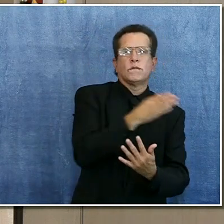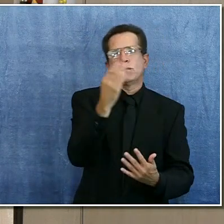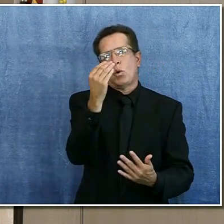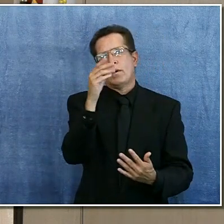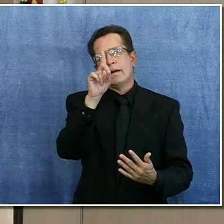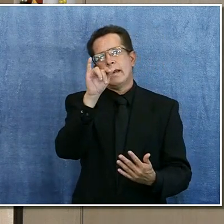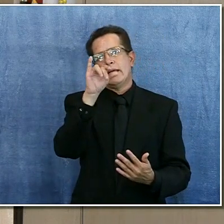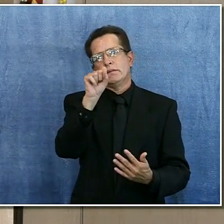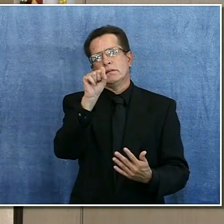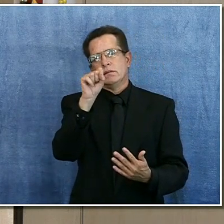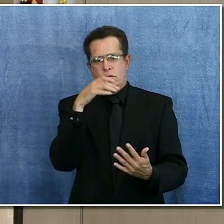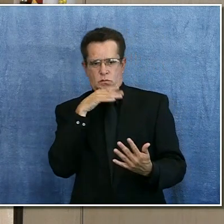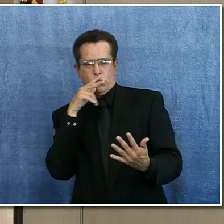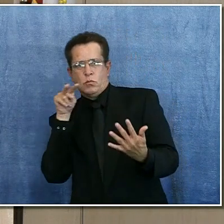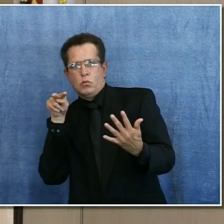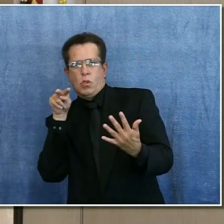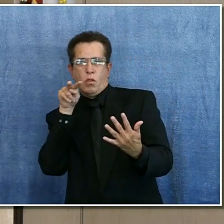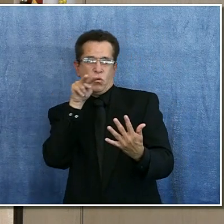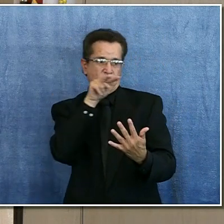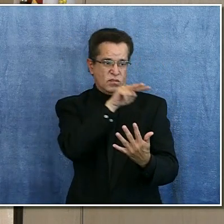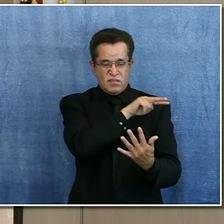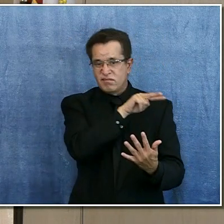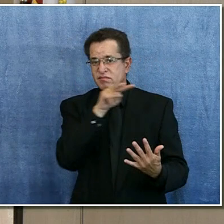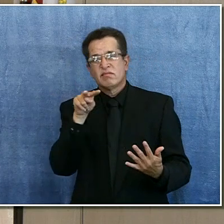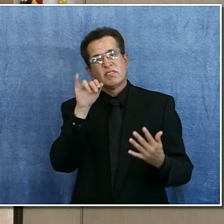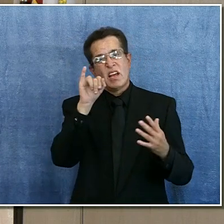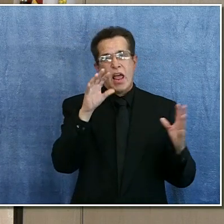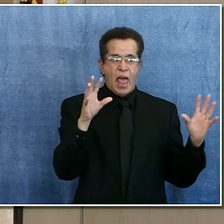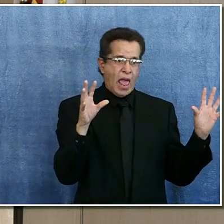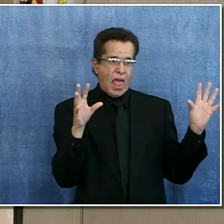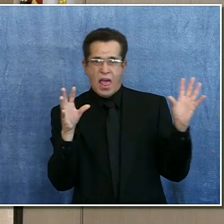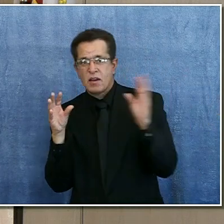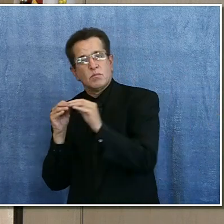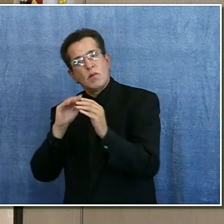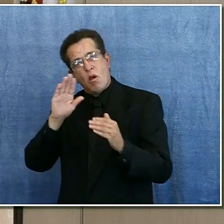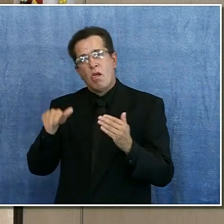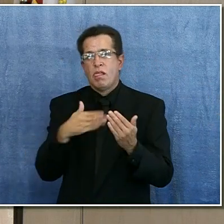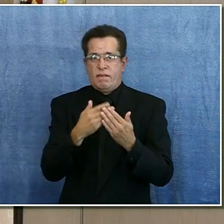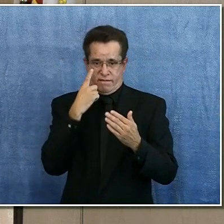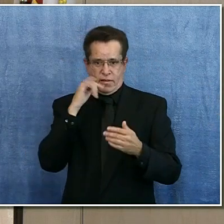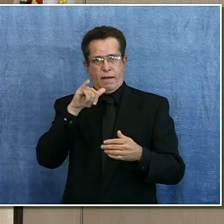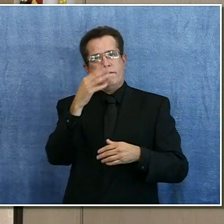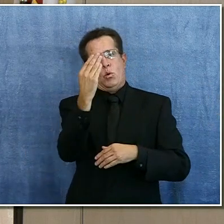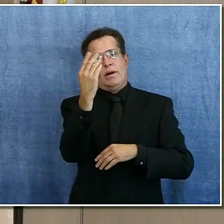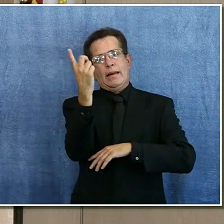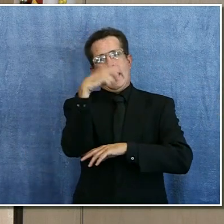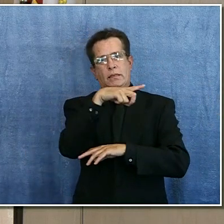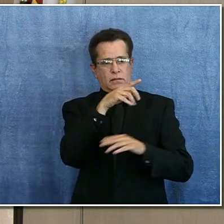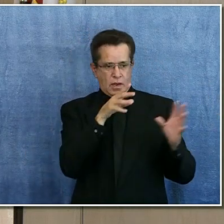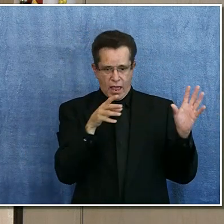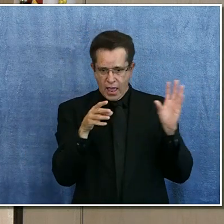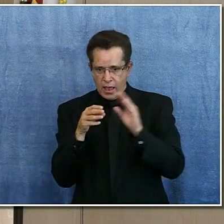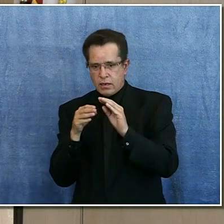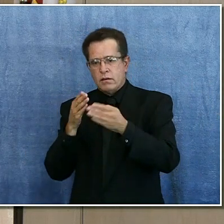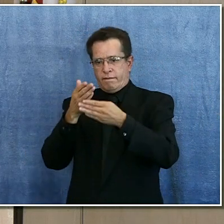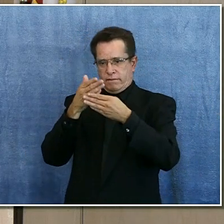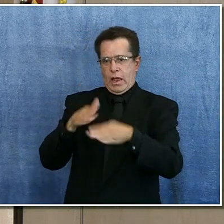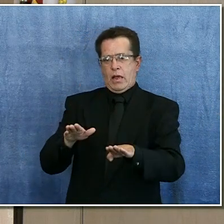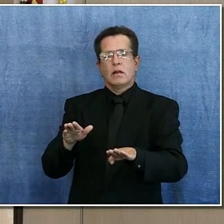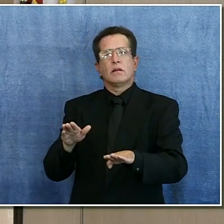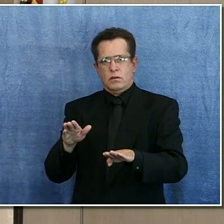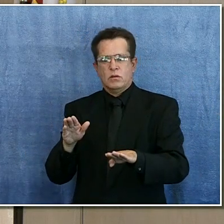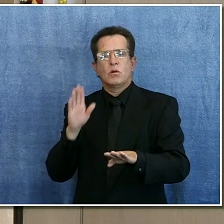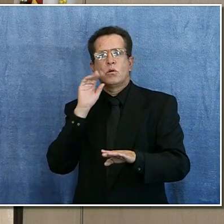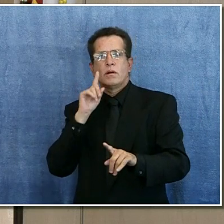days, and you summarize, you add up basically all of the cases for those 14 days, divide that by our